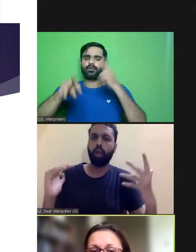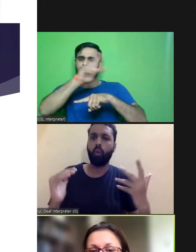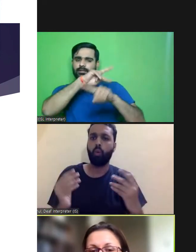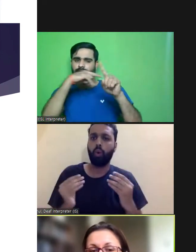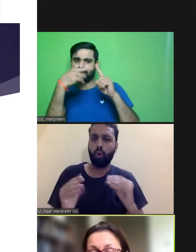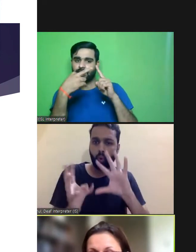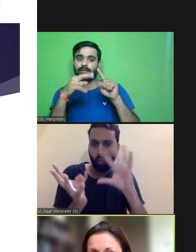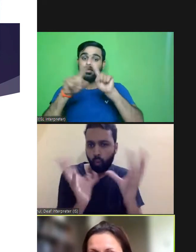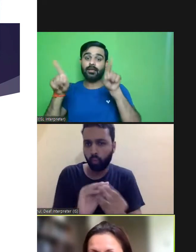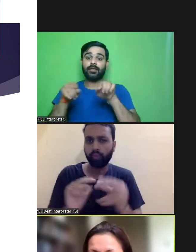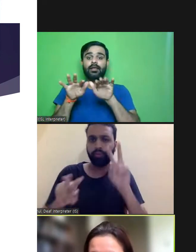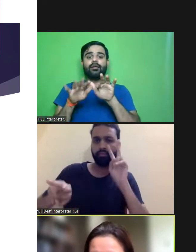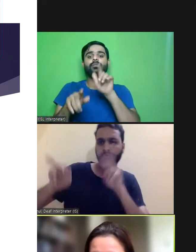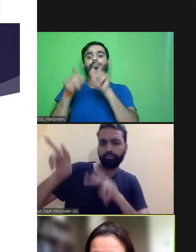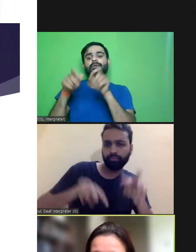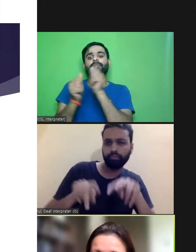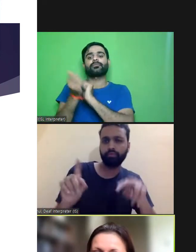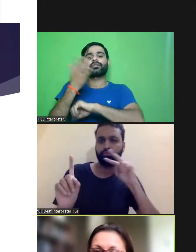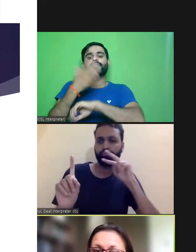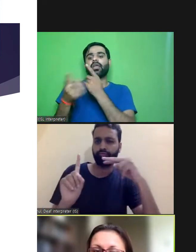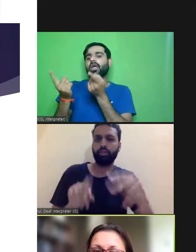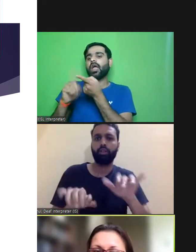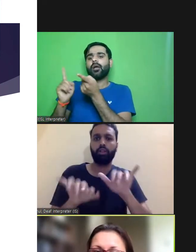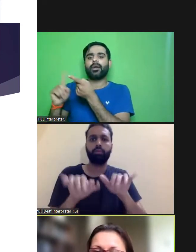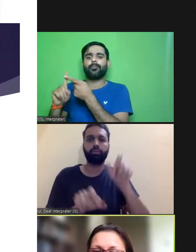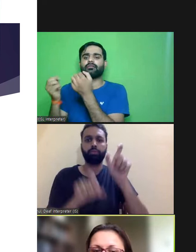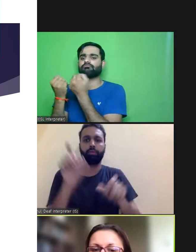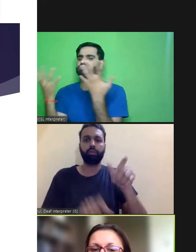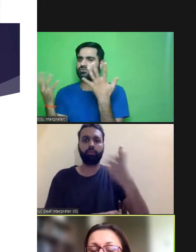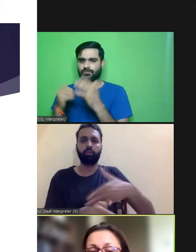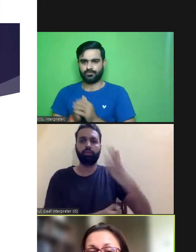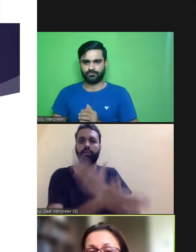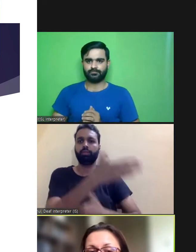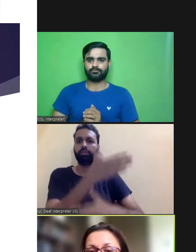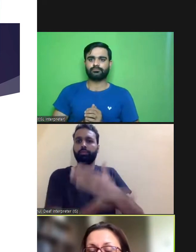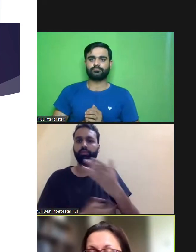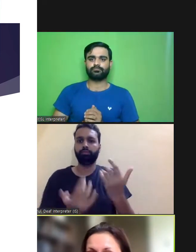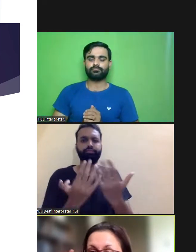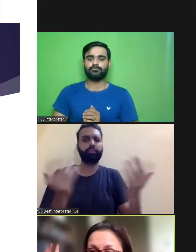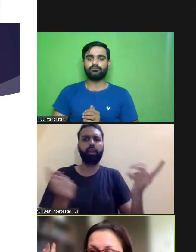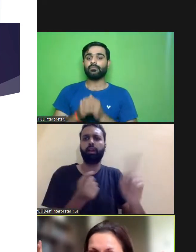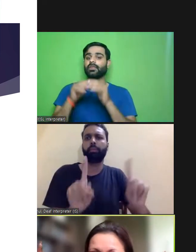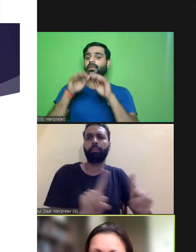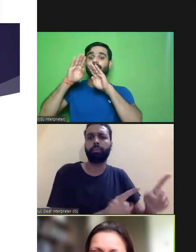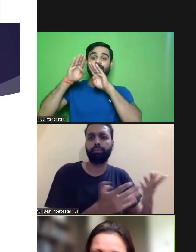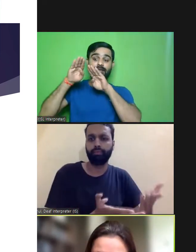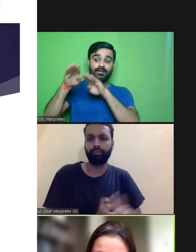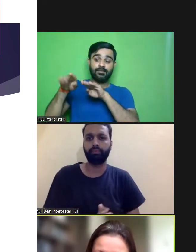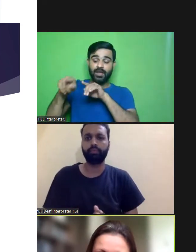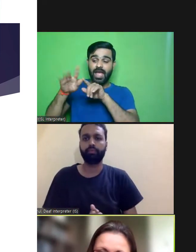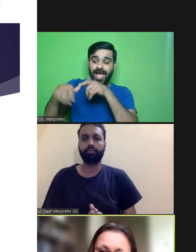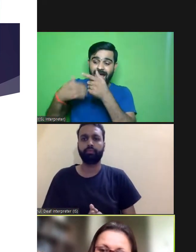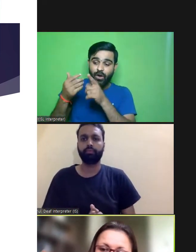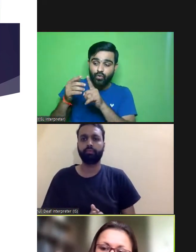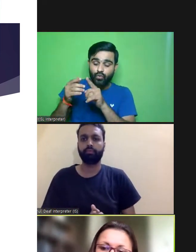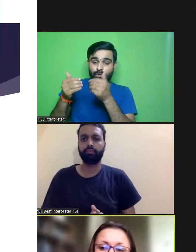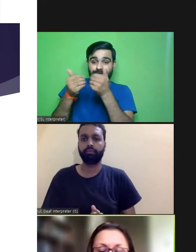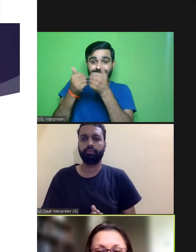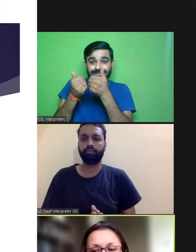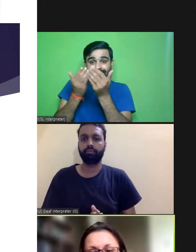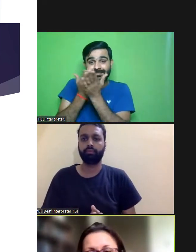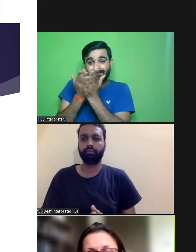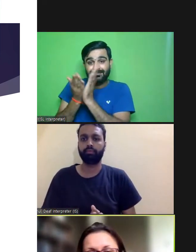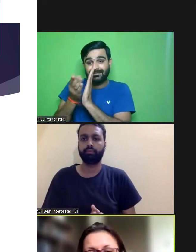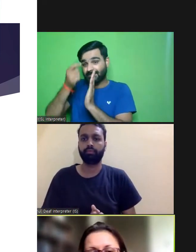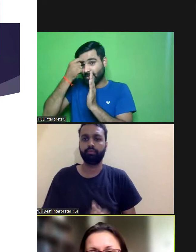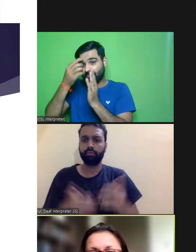computed for persons with disability. Also, depending on how you design the measure, you can see